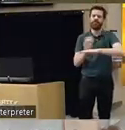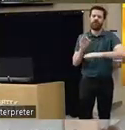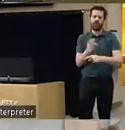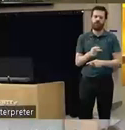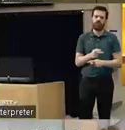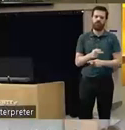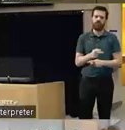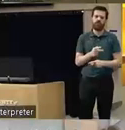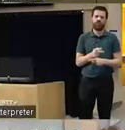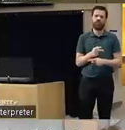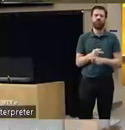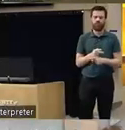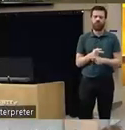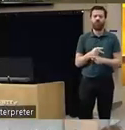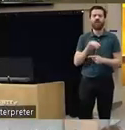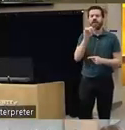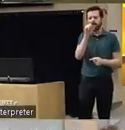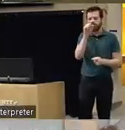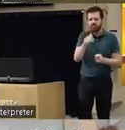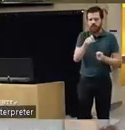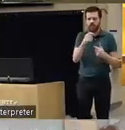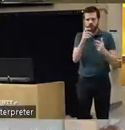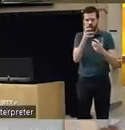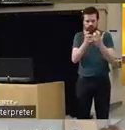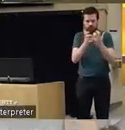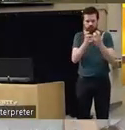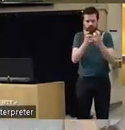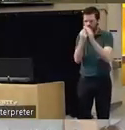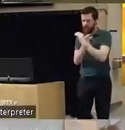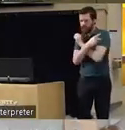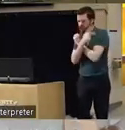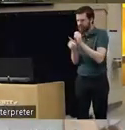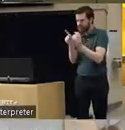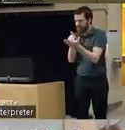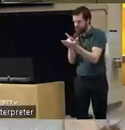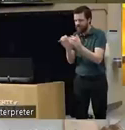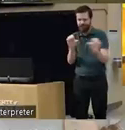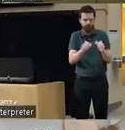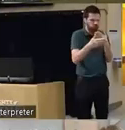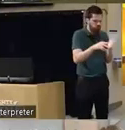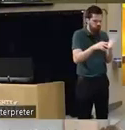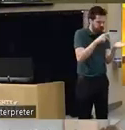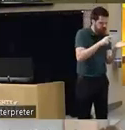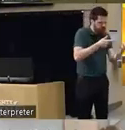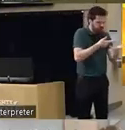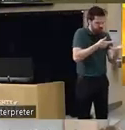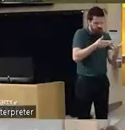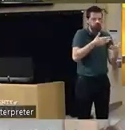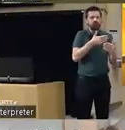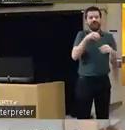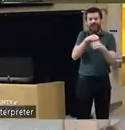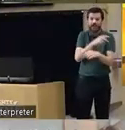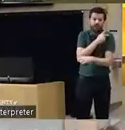that needs to be intricately linked to outpatient psychiatry and emergency room psychiatry and inpatient